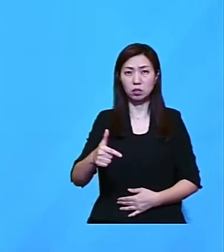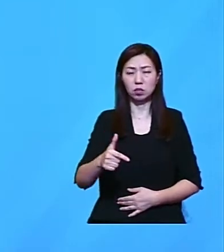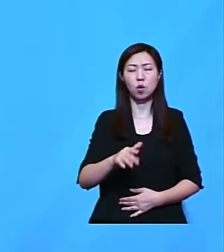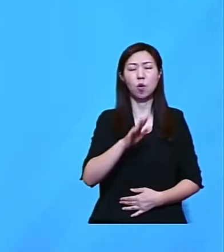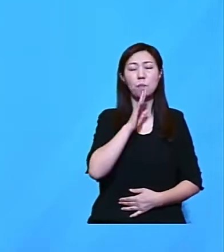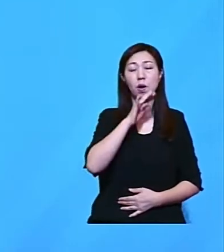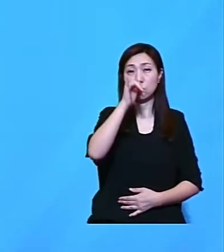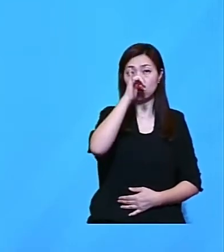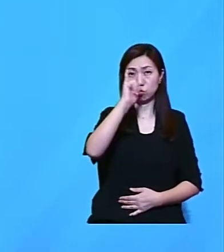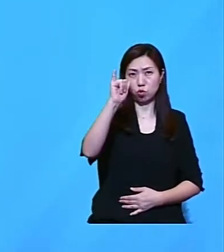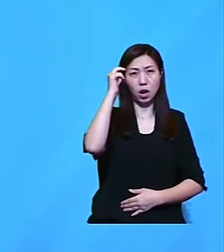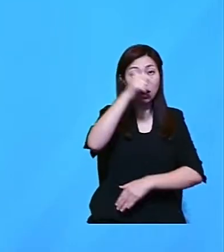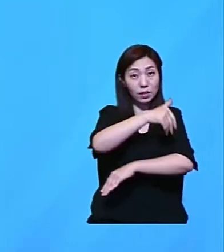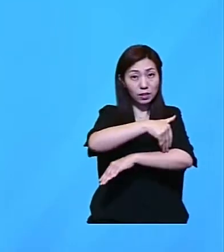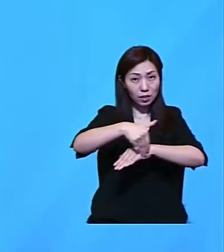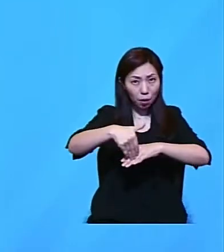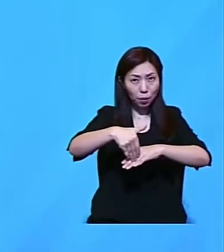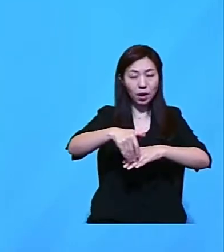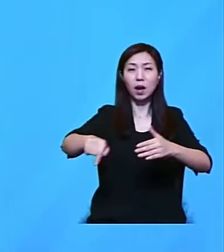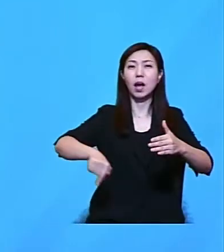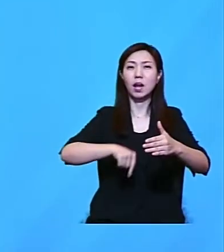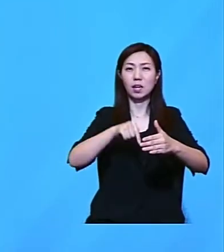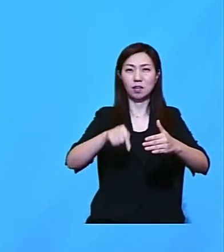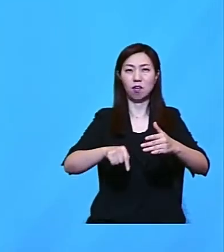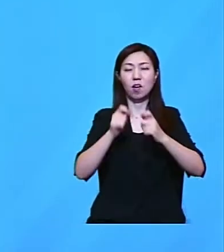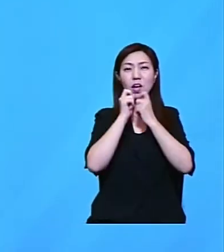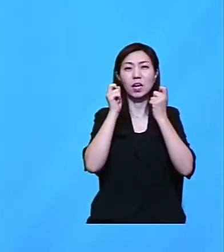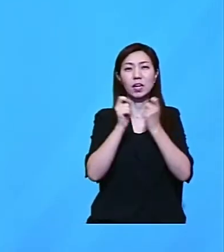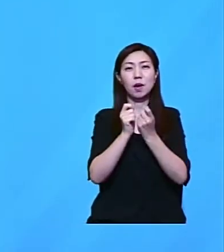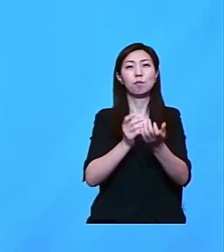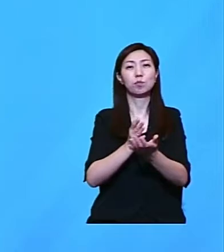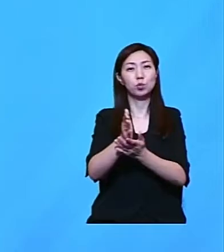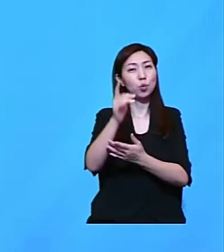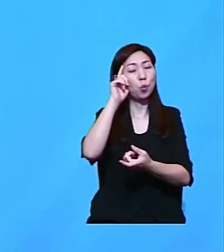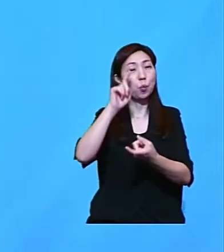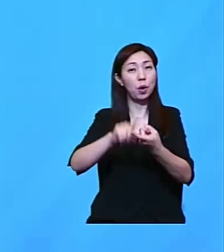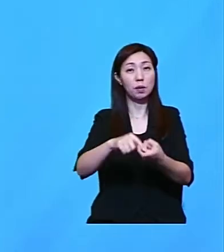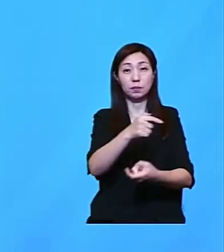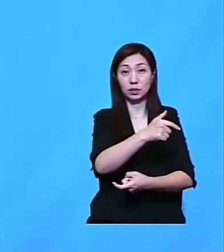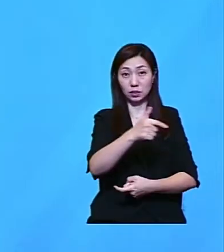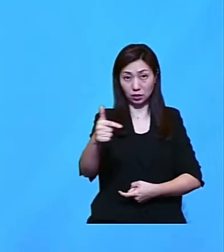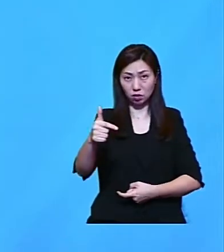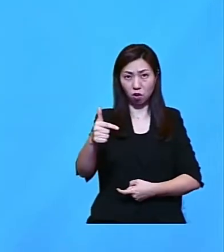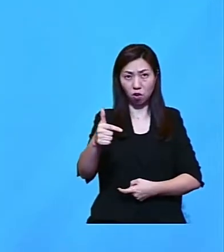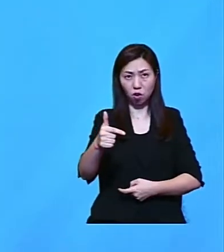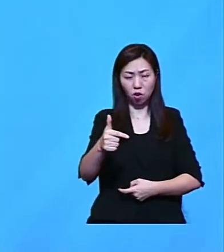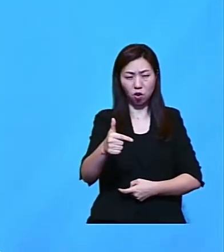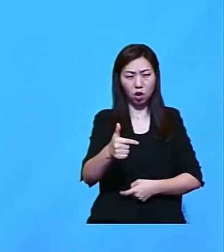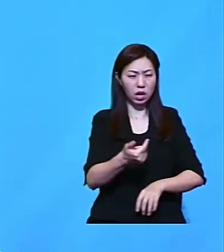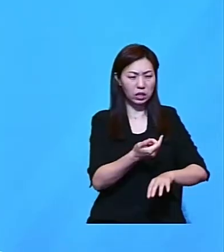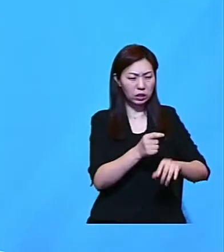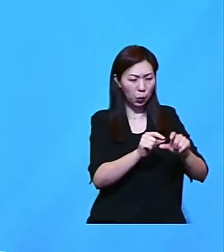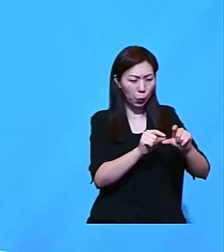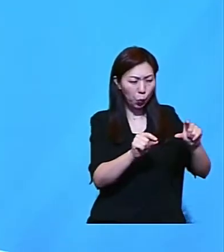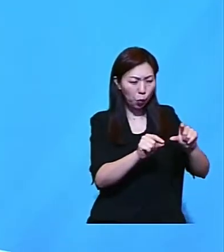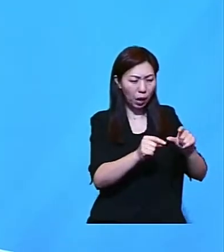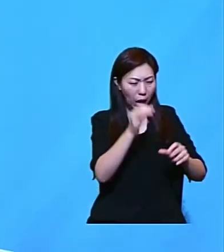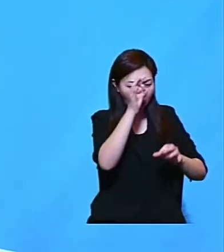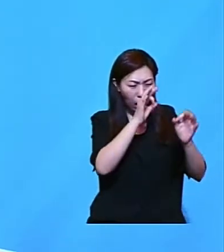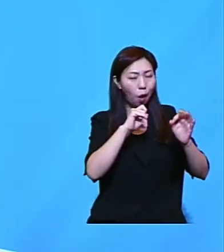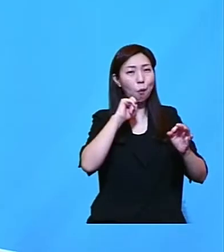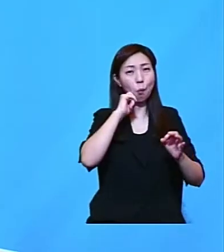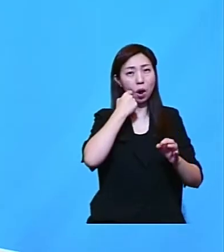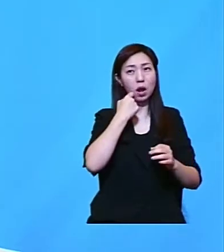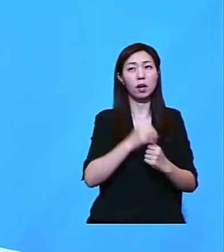to the private sector in adaptation. So there will be a larger role for ODA funding, there will be a larger role for concessional